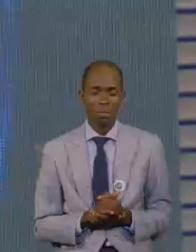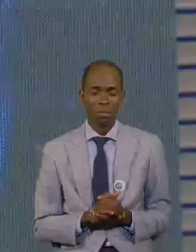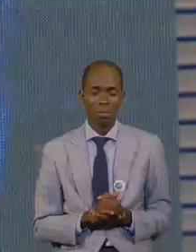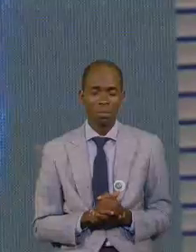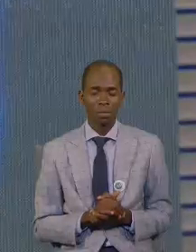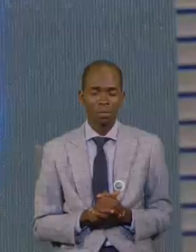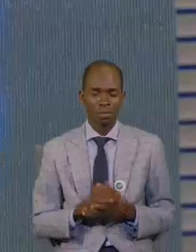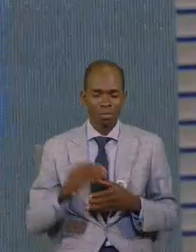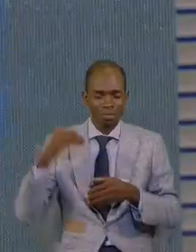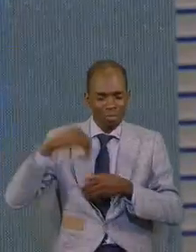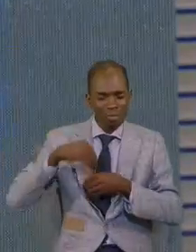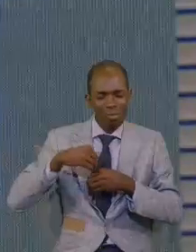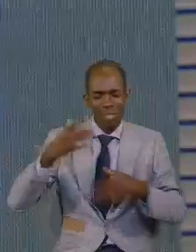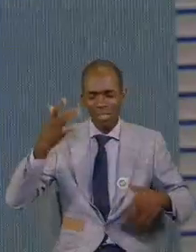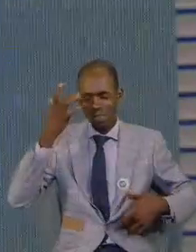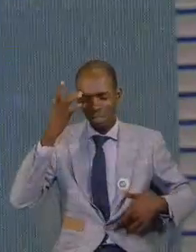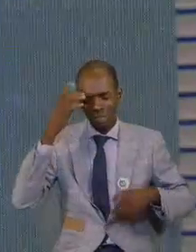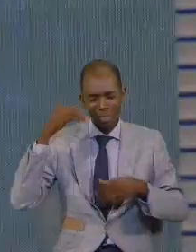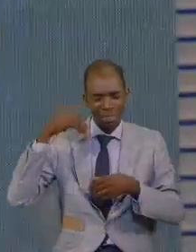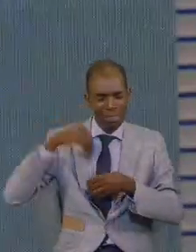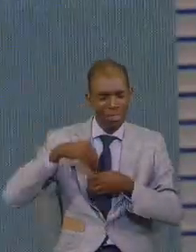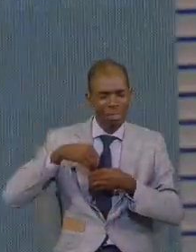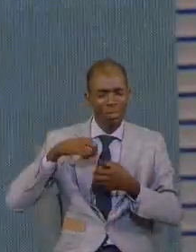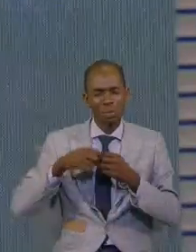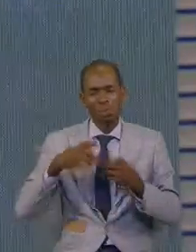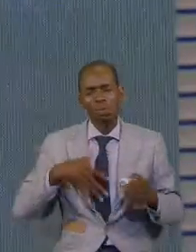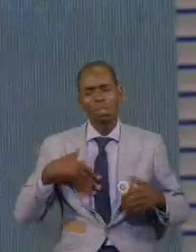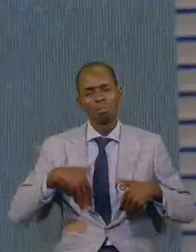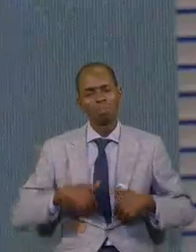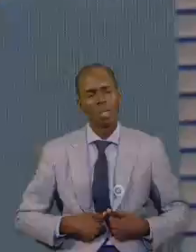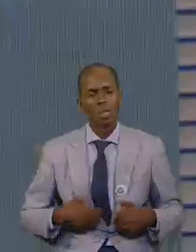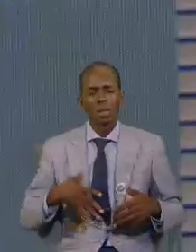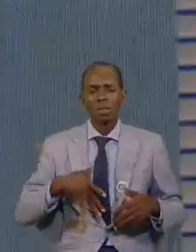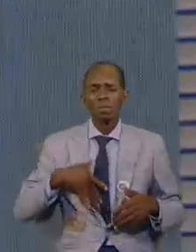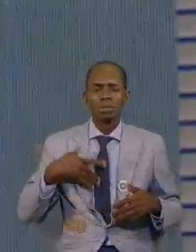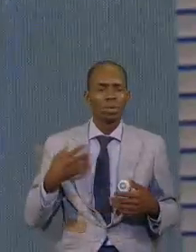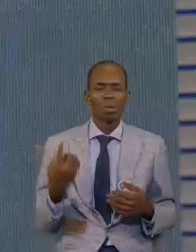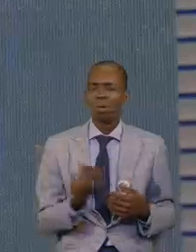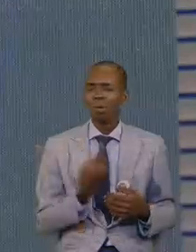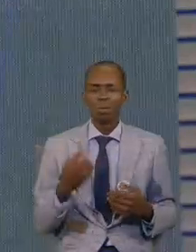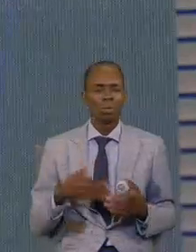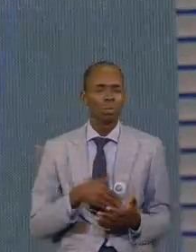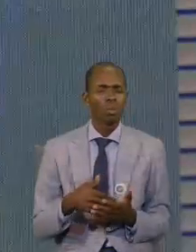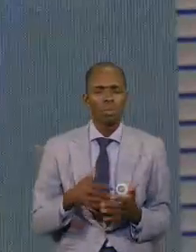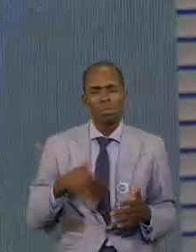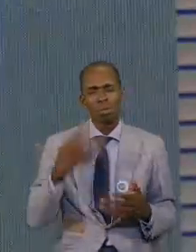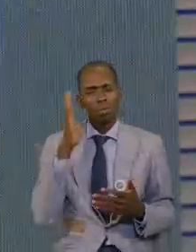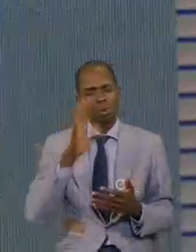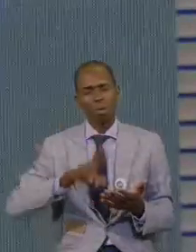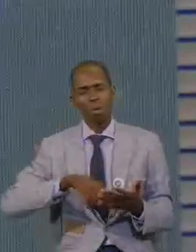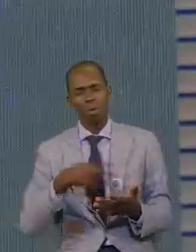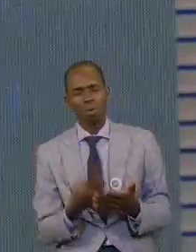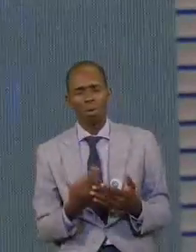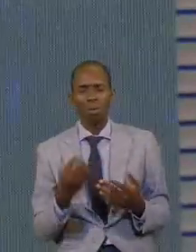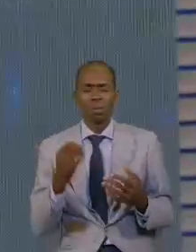Internal sickness, internal disease, you feel tired, you feel worn out, it's like you're going to collapse. Let strength come to you